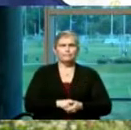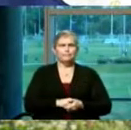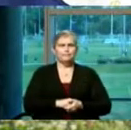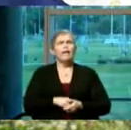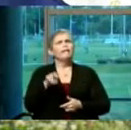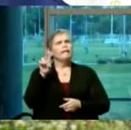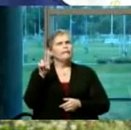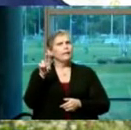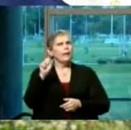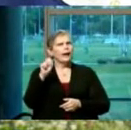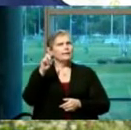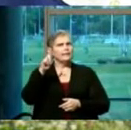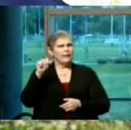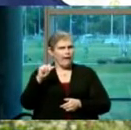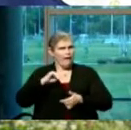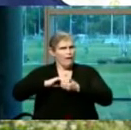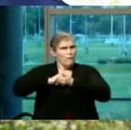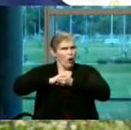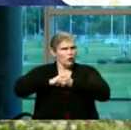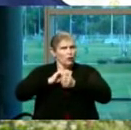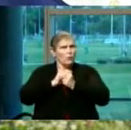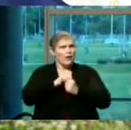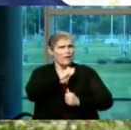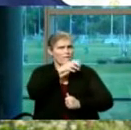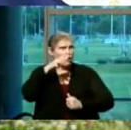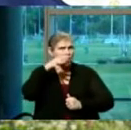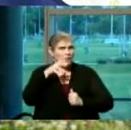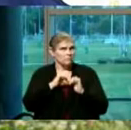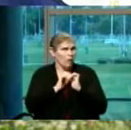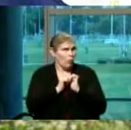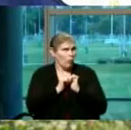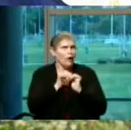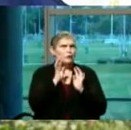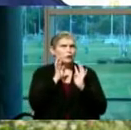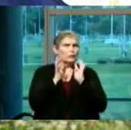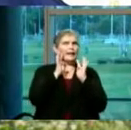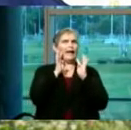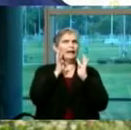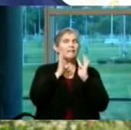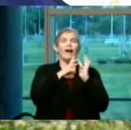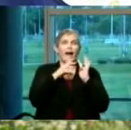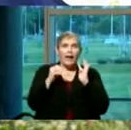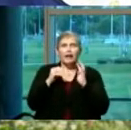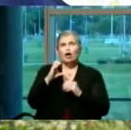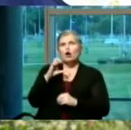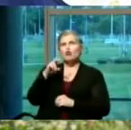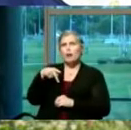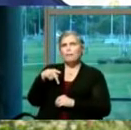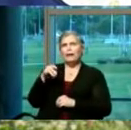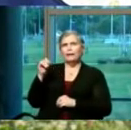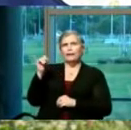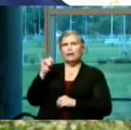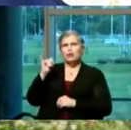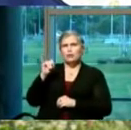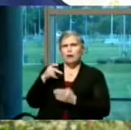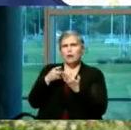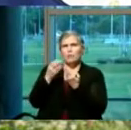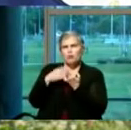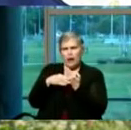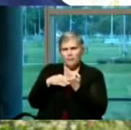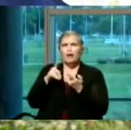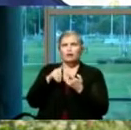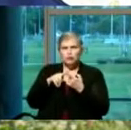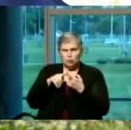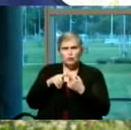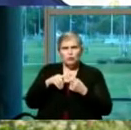is partnering with farmers in a creative way, as well with our crop insurance program to promote climate smart